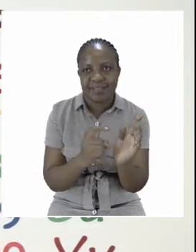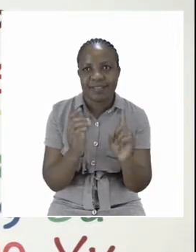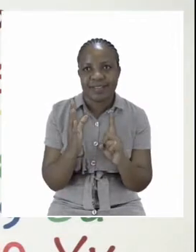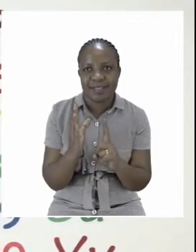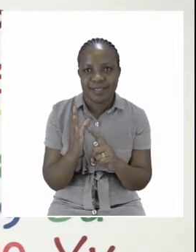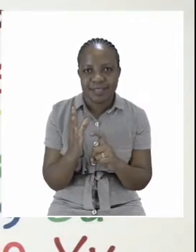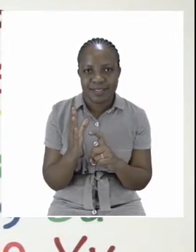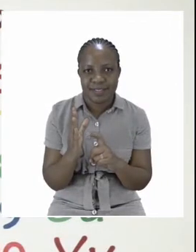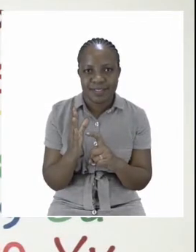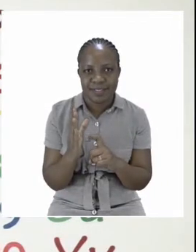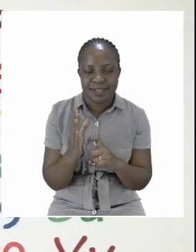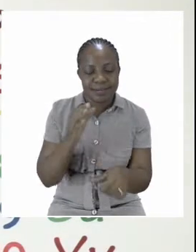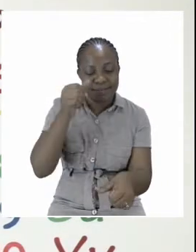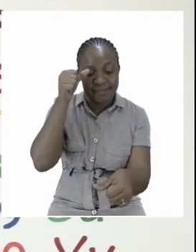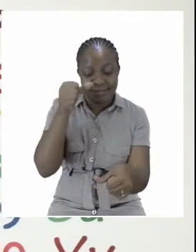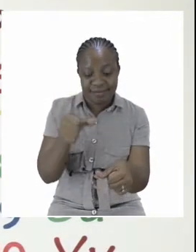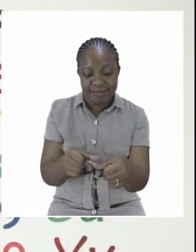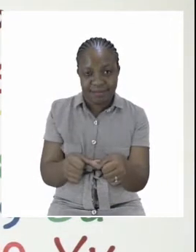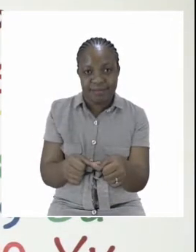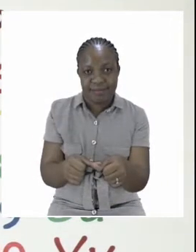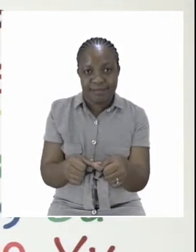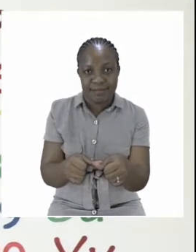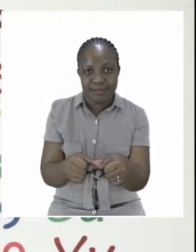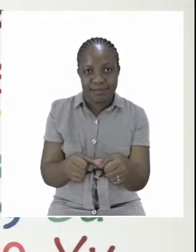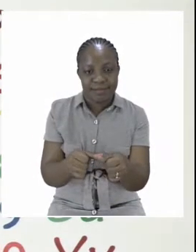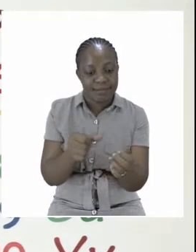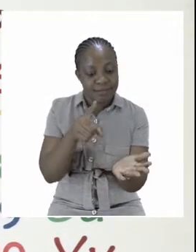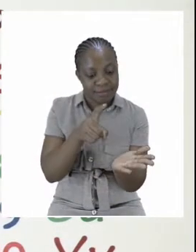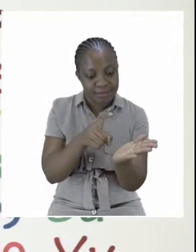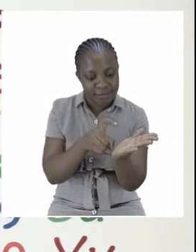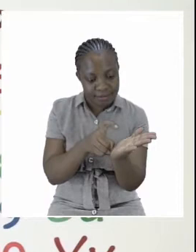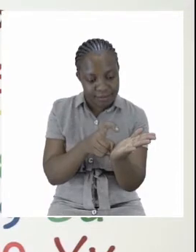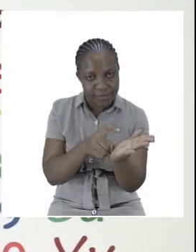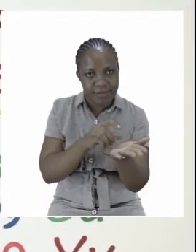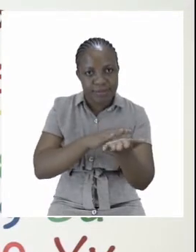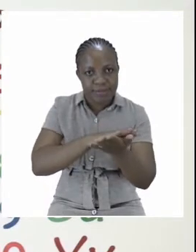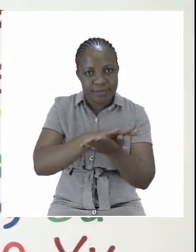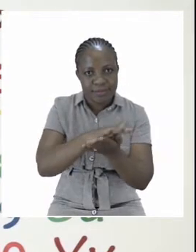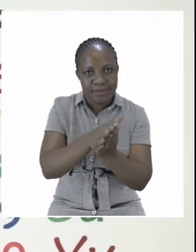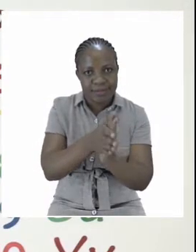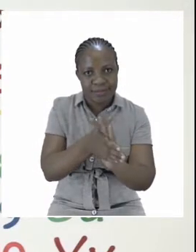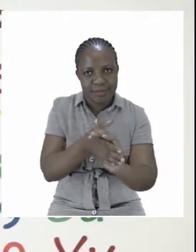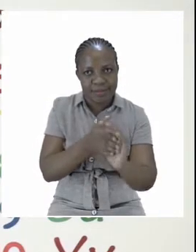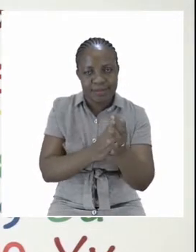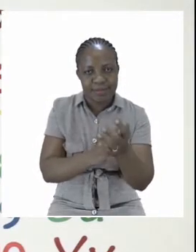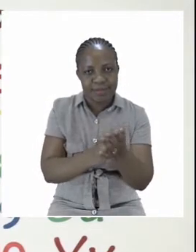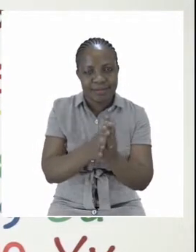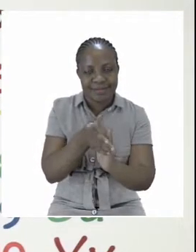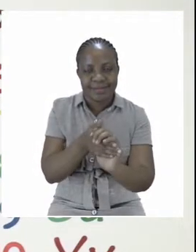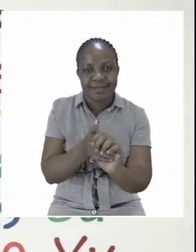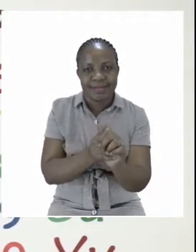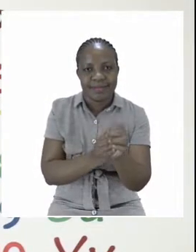sanitize. Remember, we put it on our hand and we say, inside our